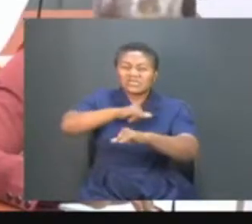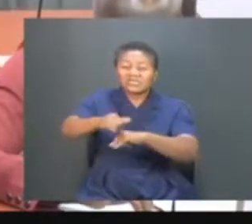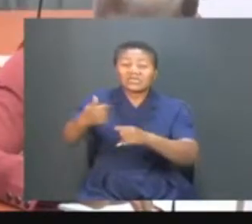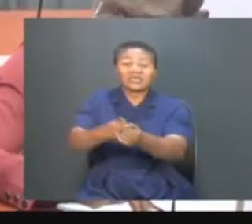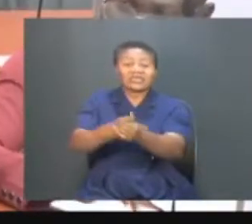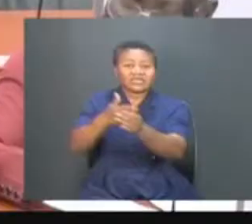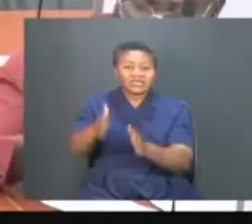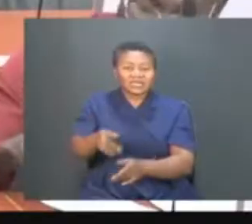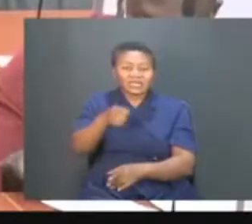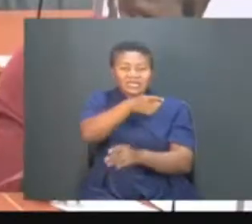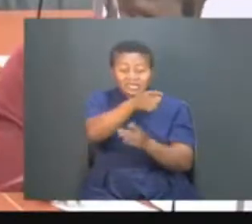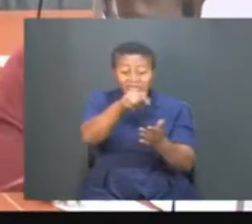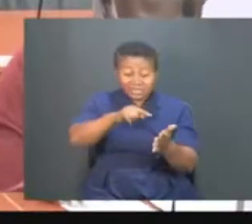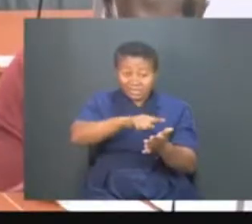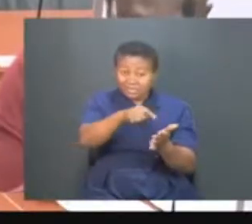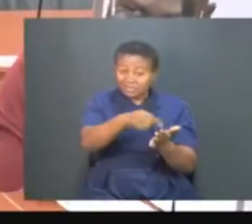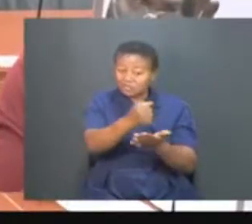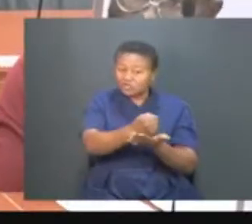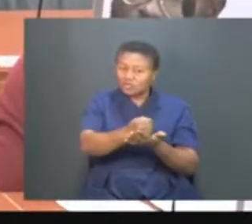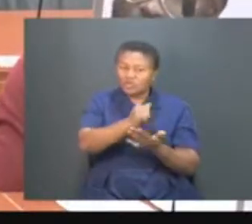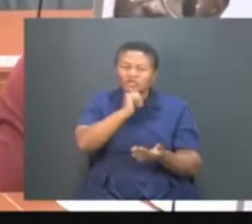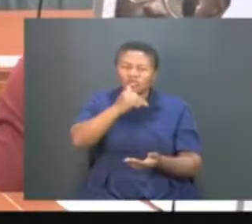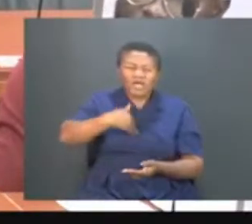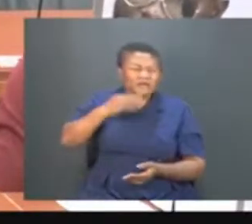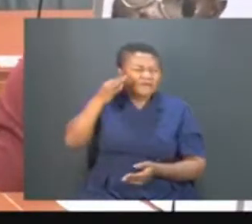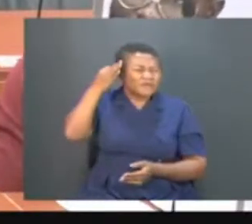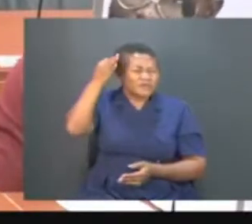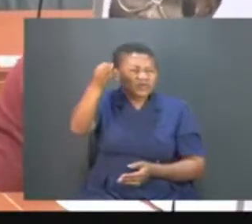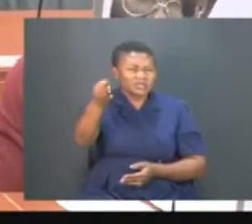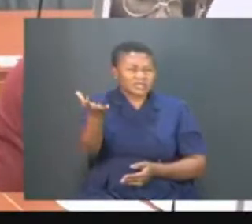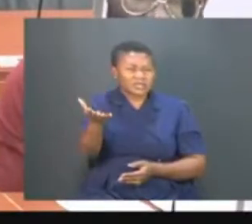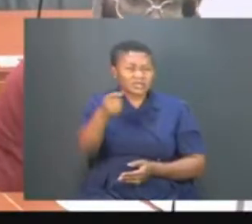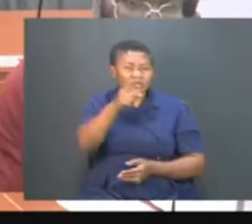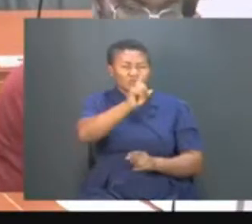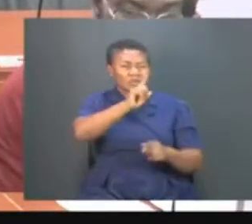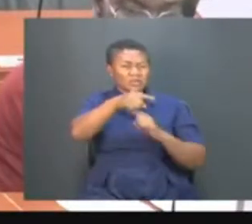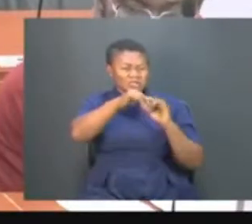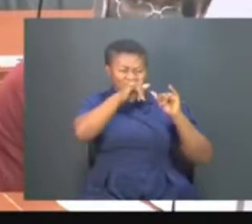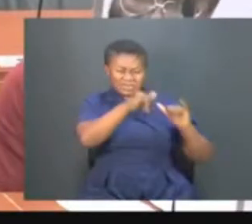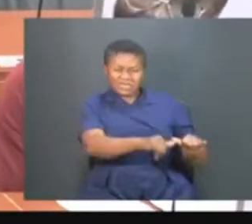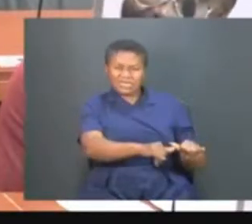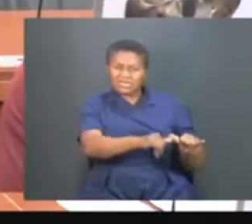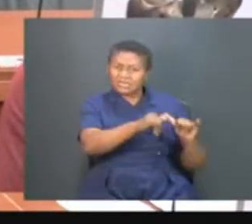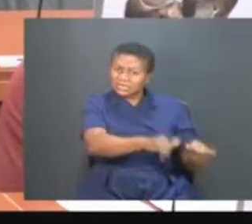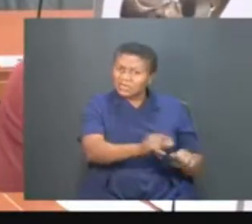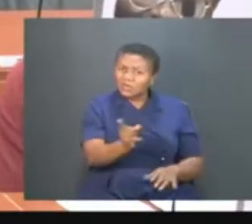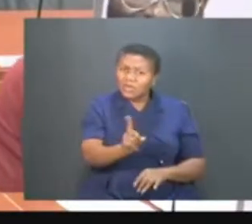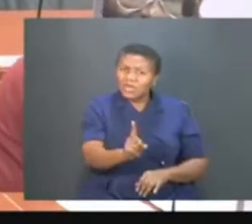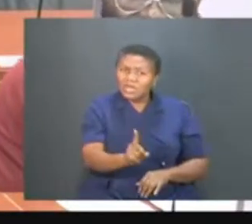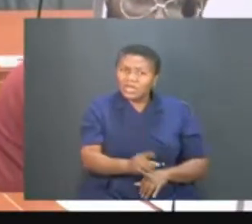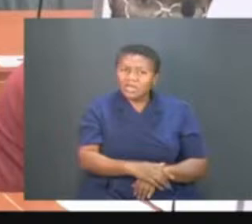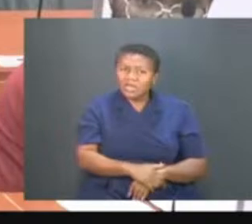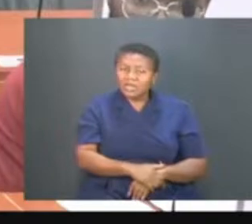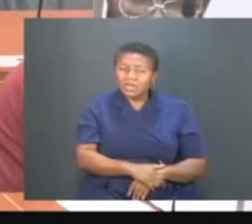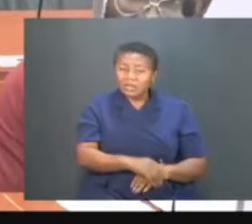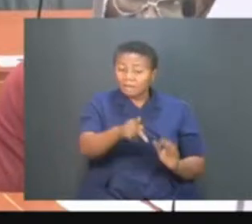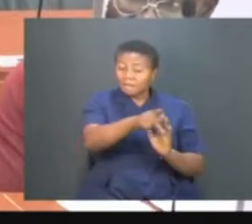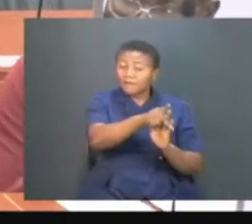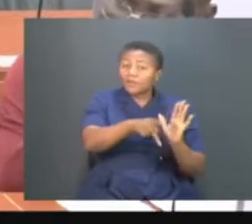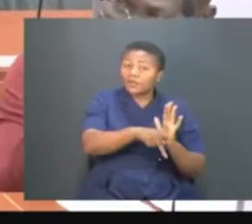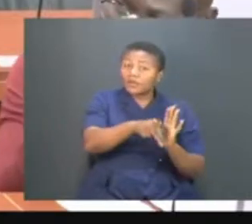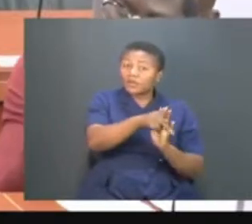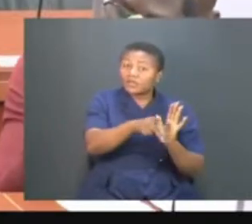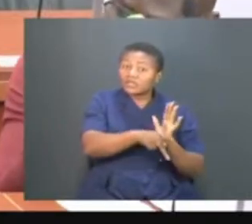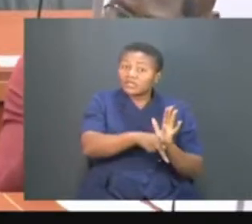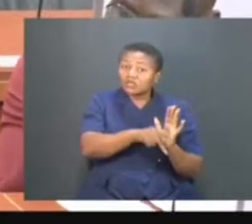That's right. Now you're talking about it has come to stay. Stay where? A policy is not a matter of the policy